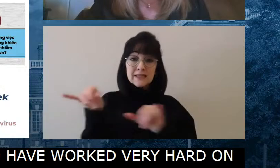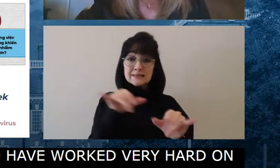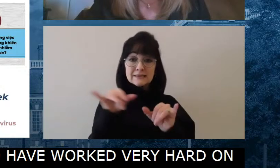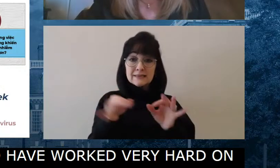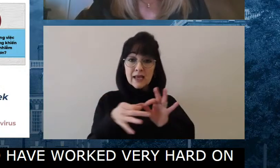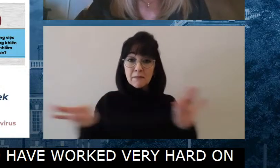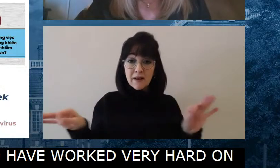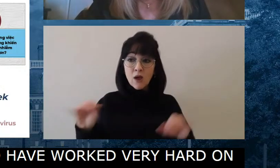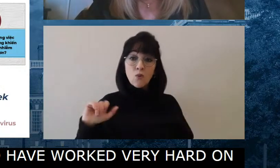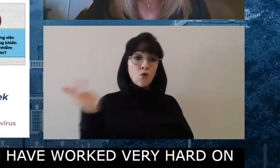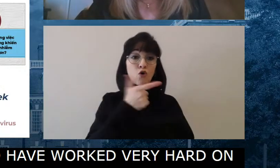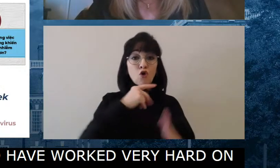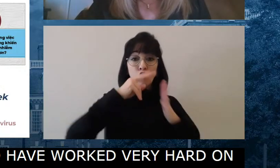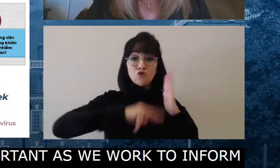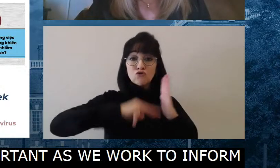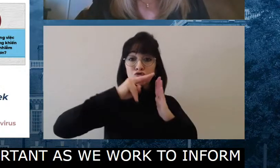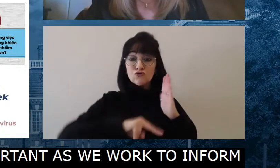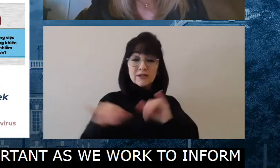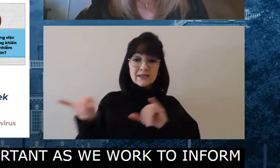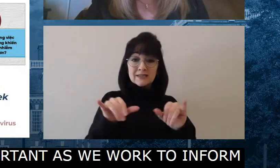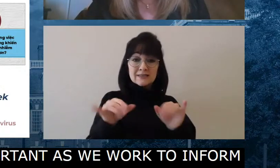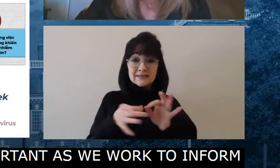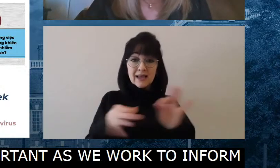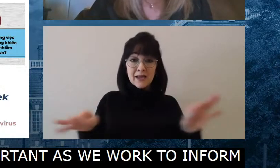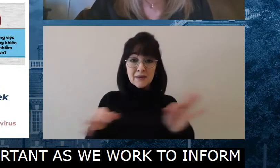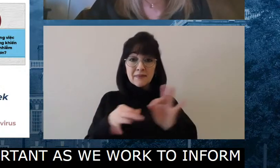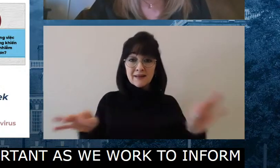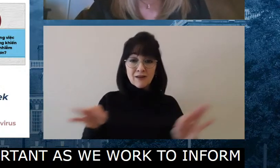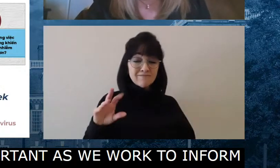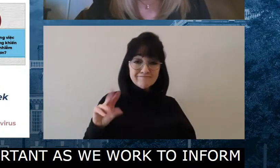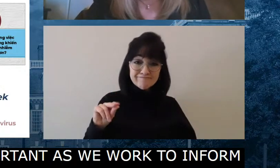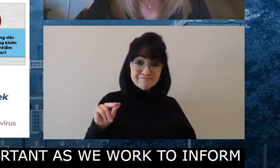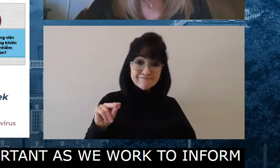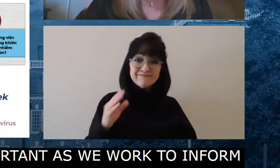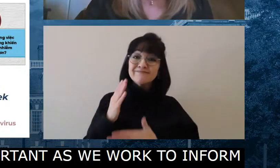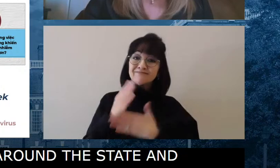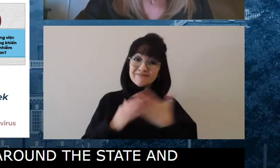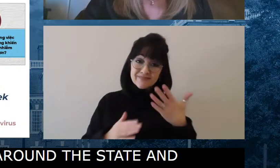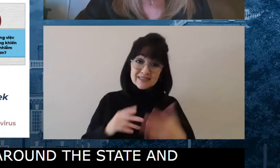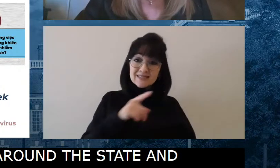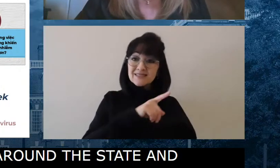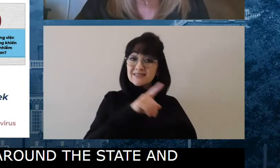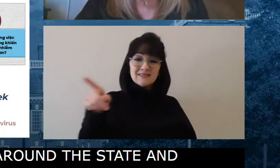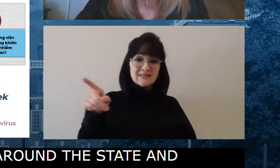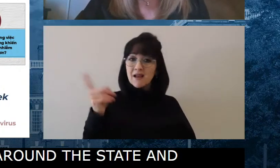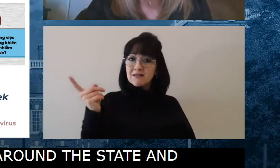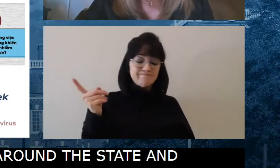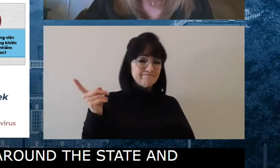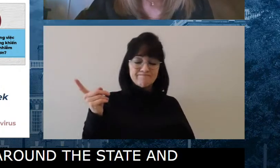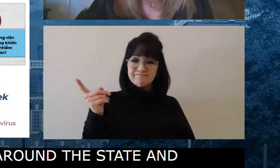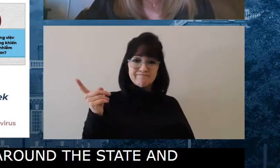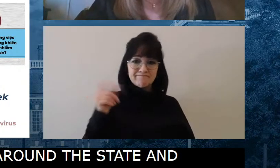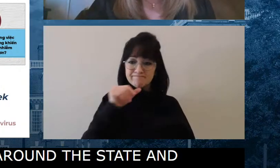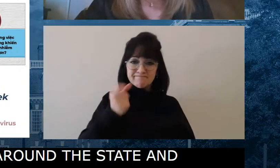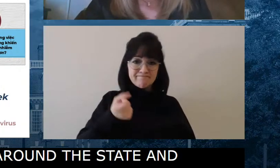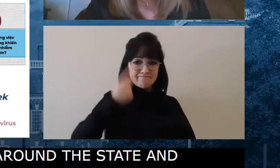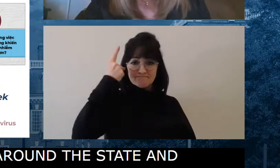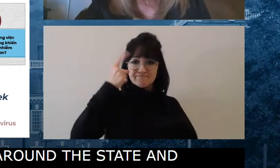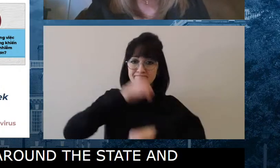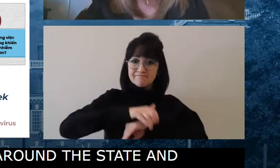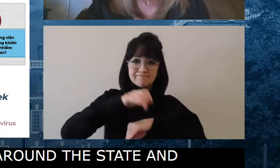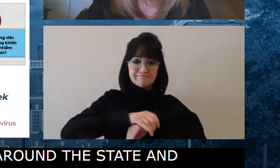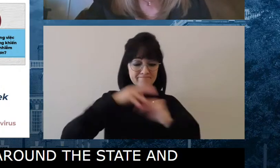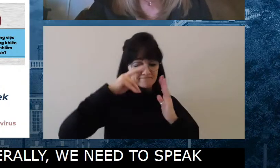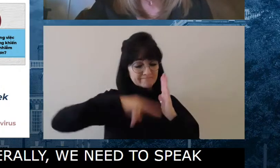vaccine, that we know that we need to speak their language. We have a toolkit that's been shared with